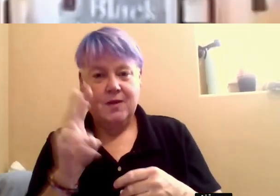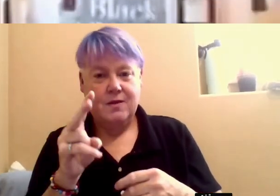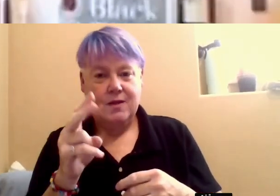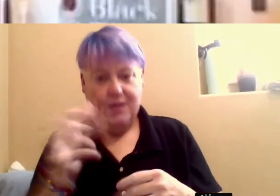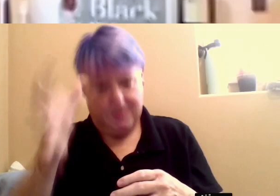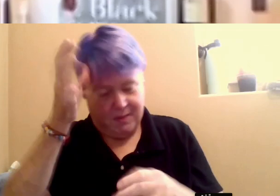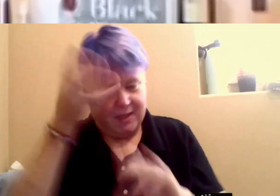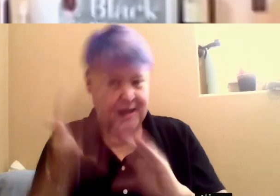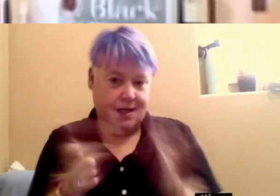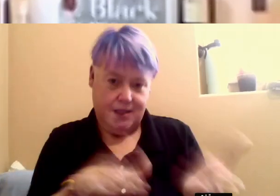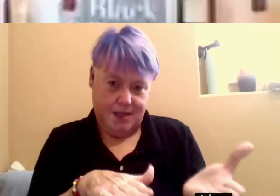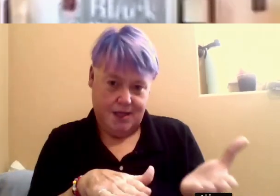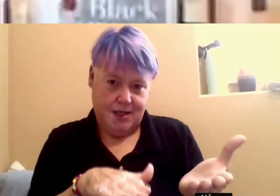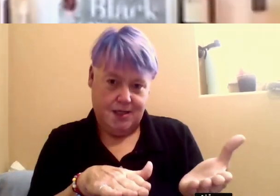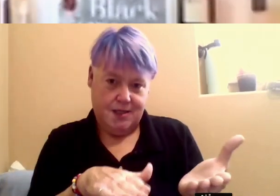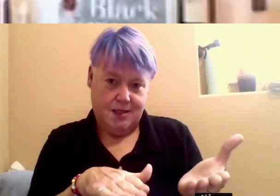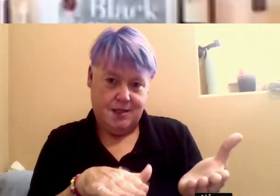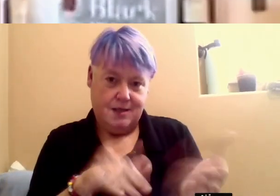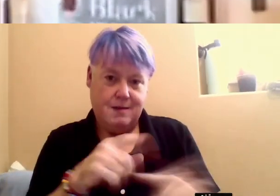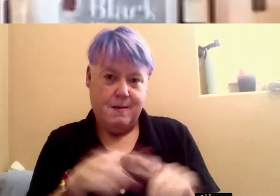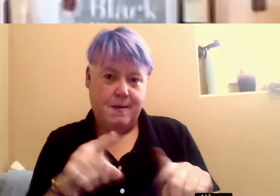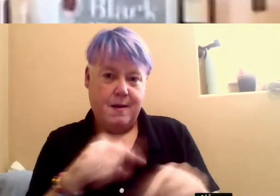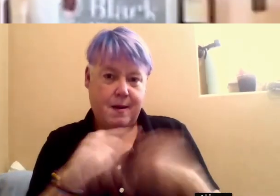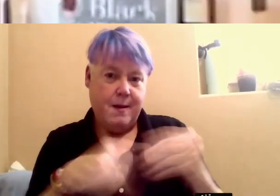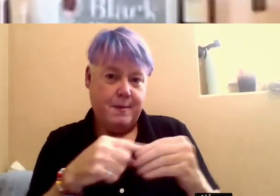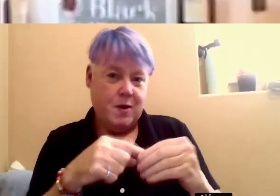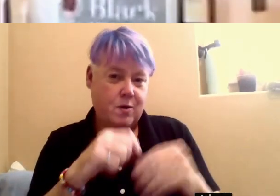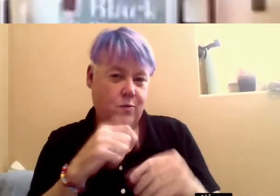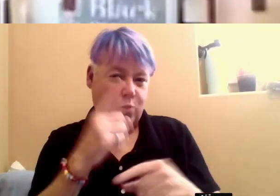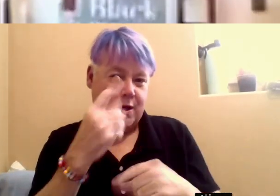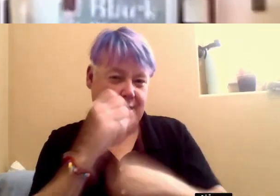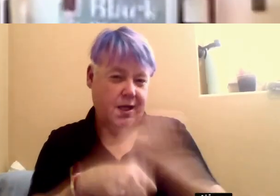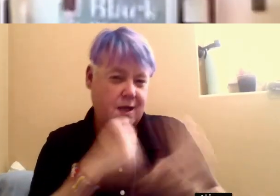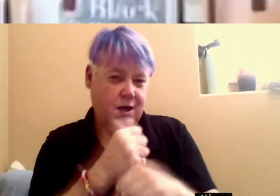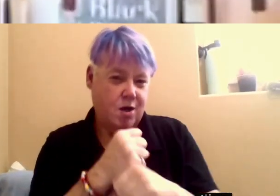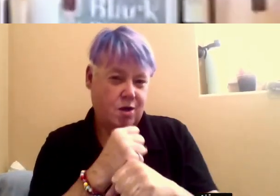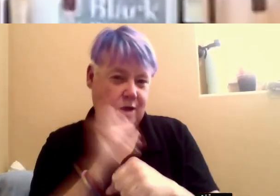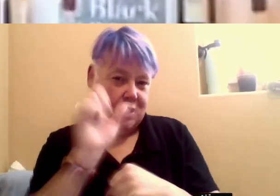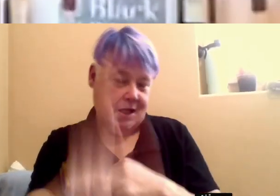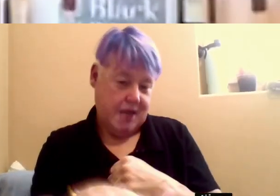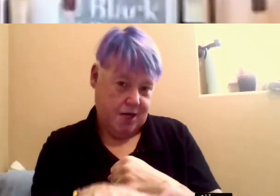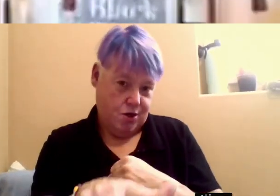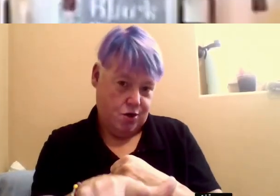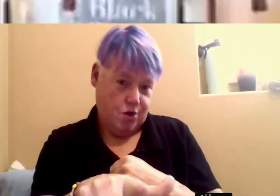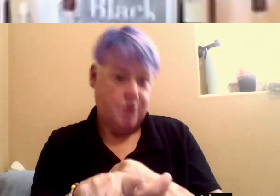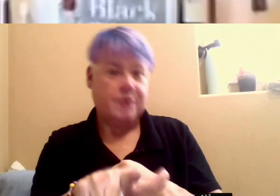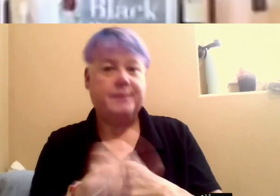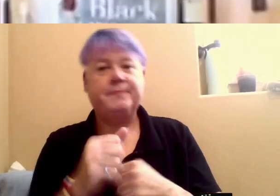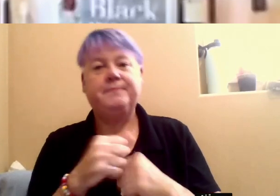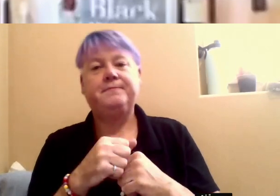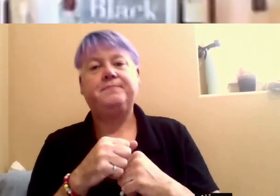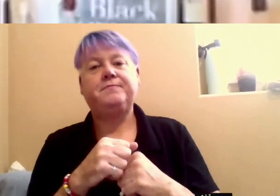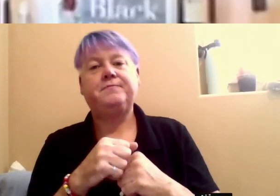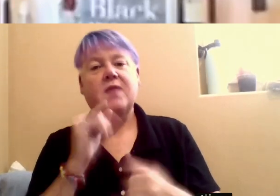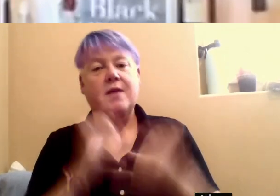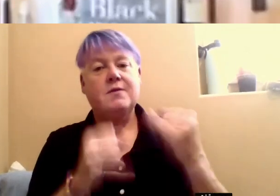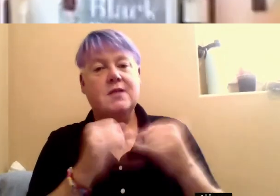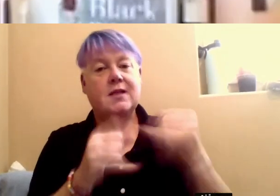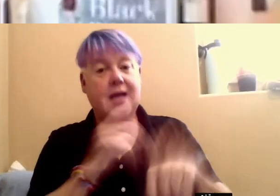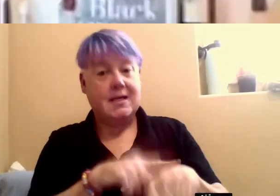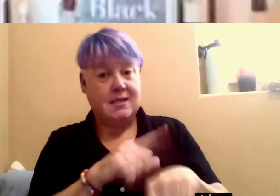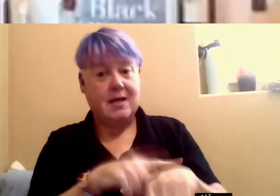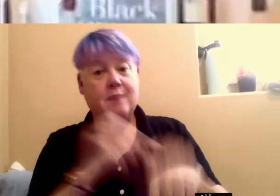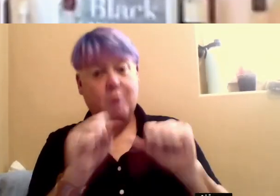away about a year after we went to the trap line together. And so turns out that was the last time we could have possibly gone